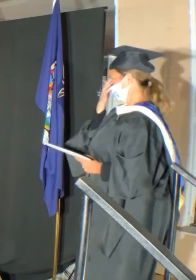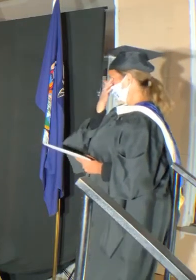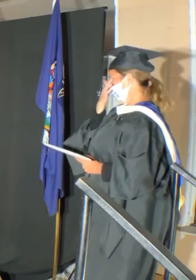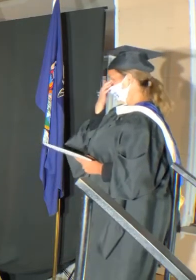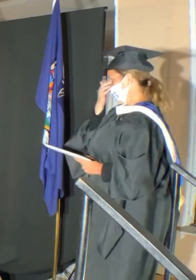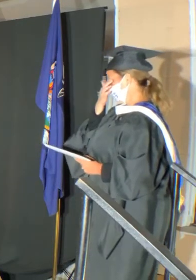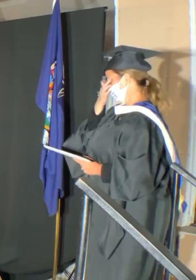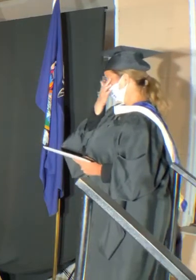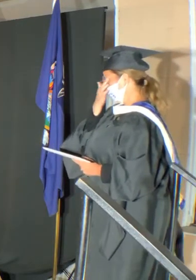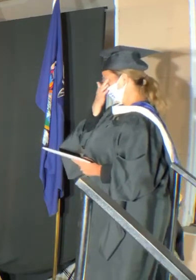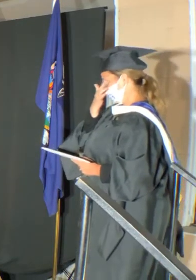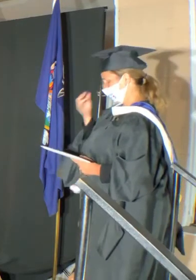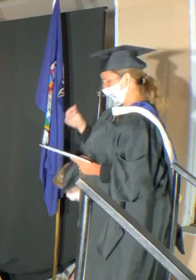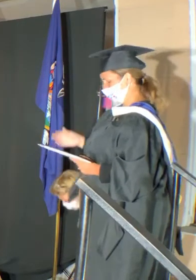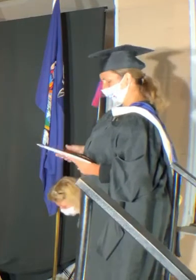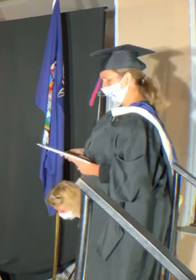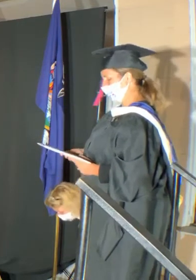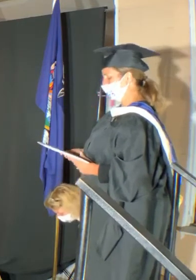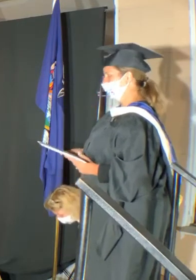Elizabeth Lee Berg.